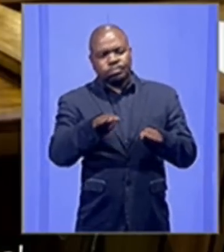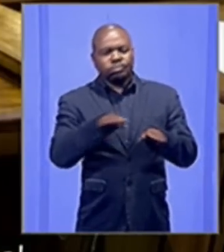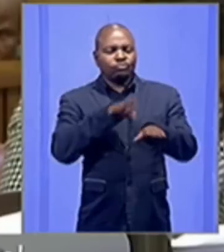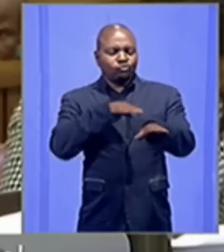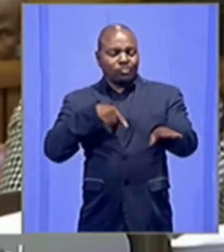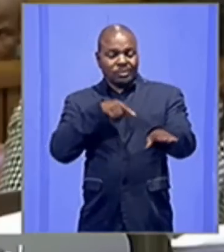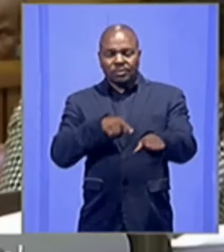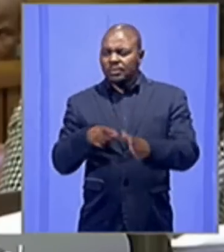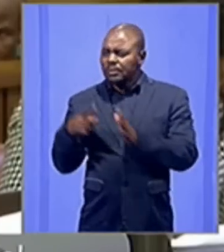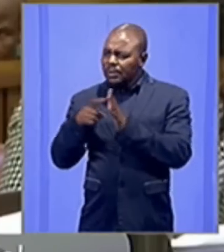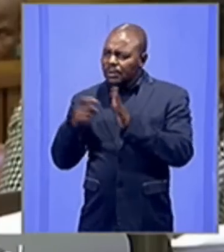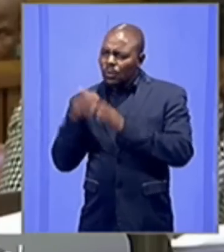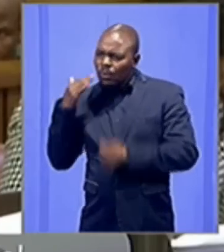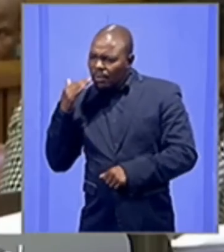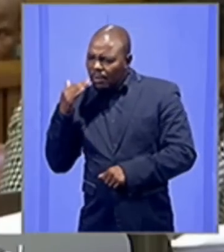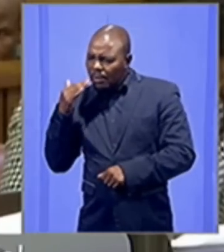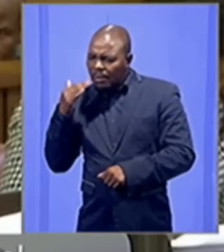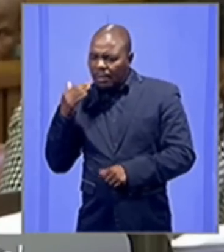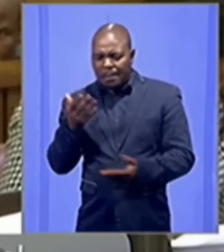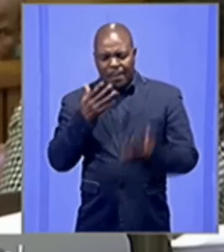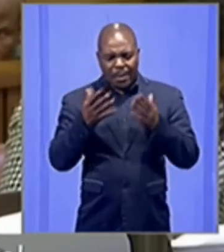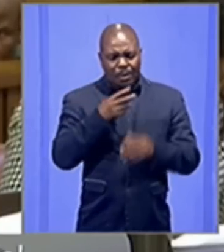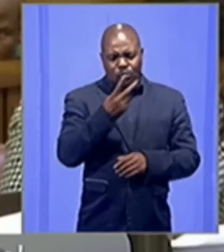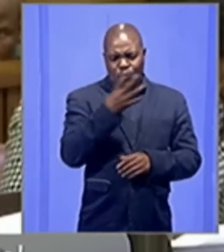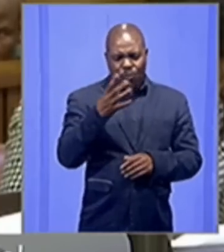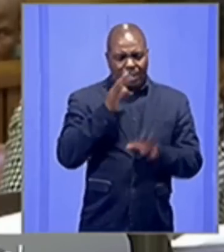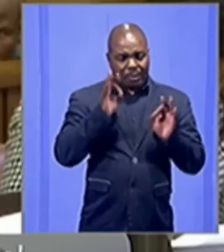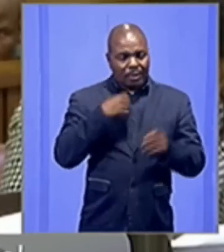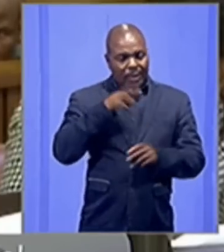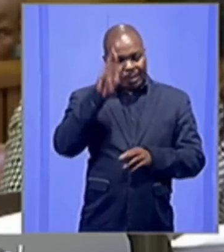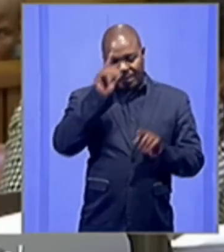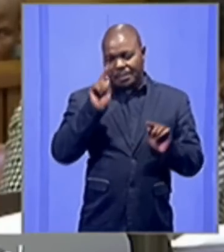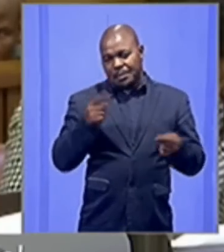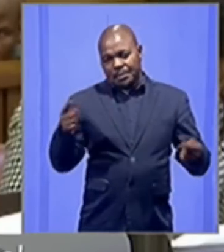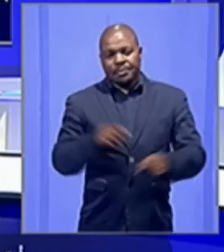it? Maybe it was the 24th, I can't remember exactly.